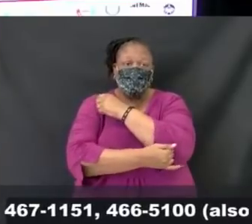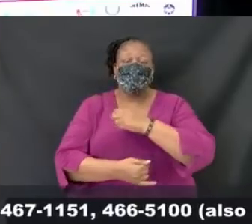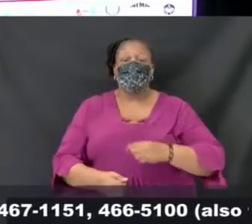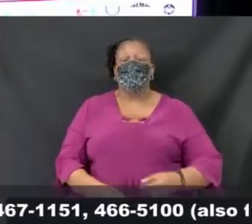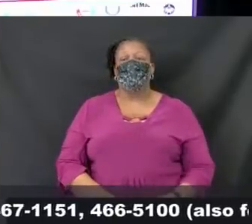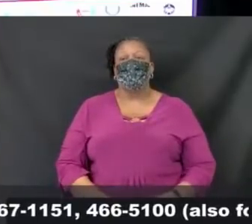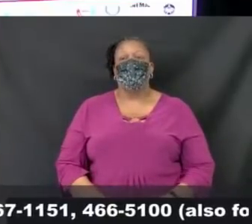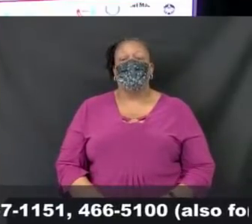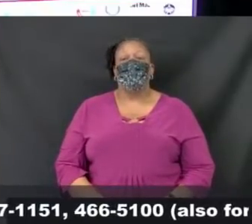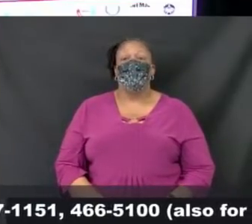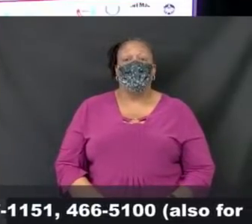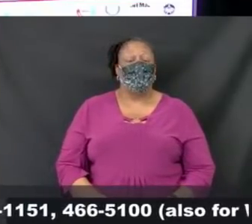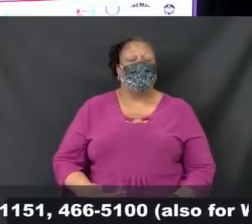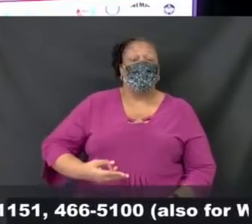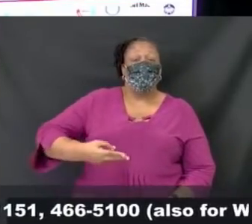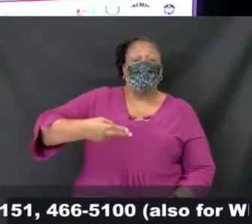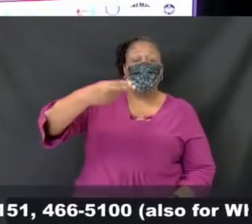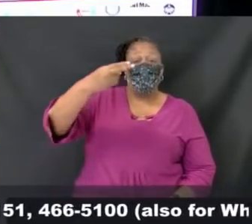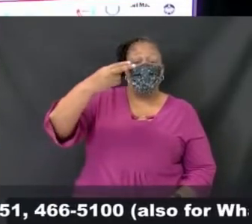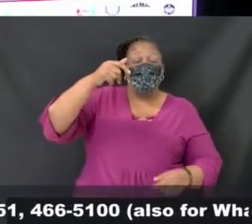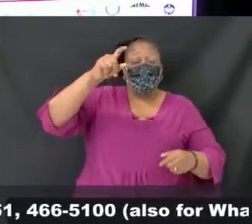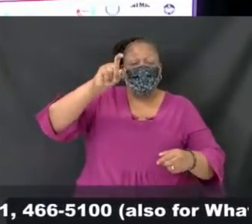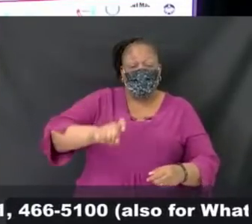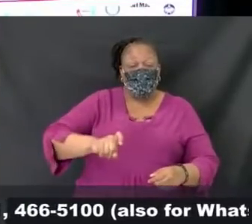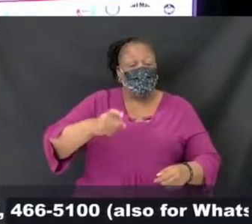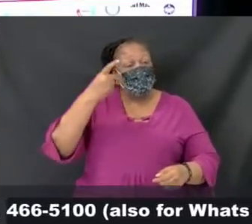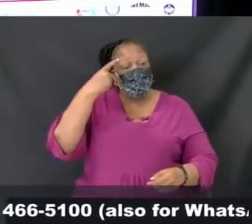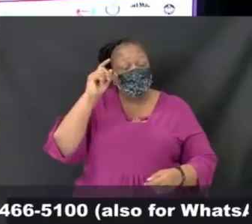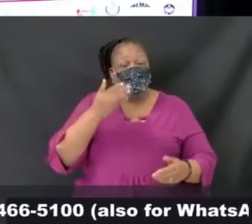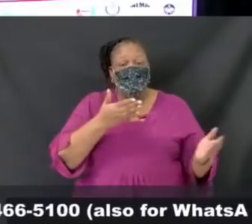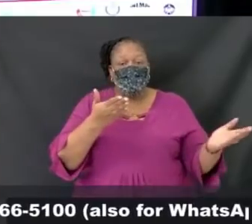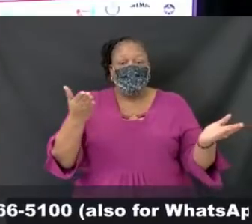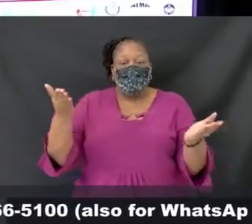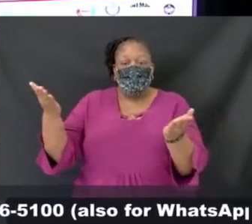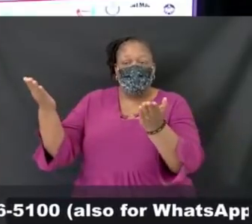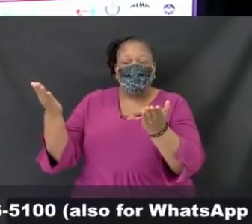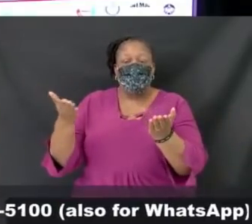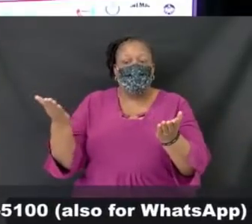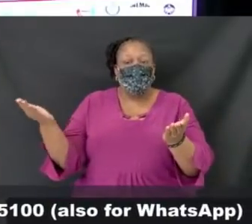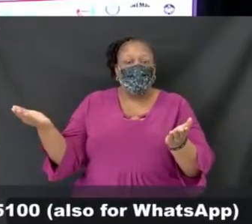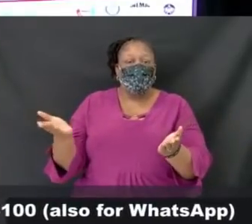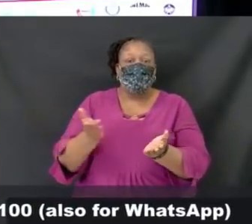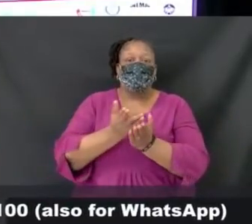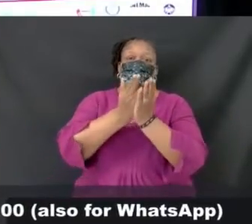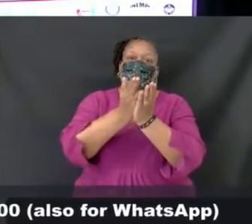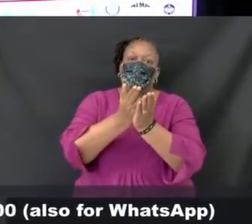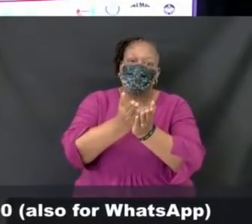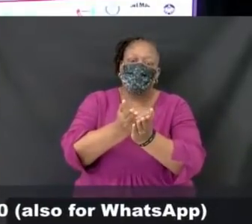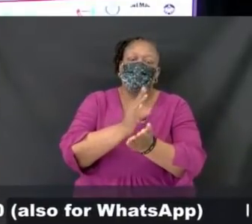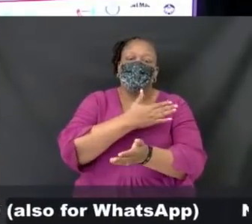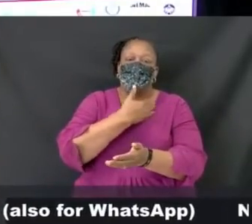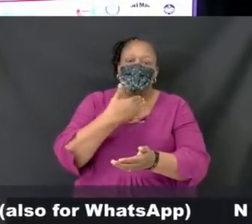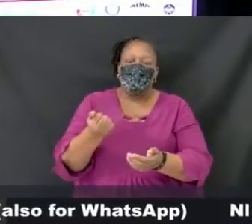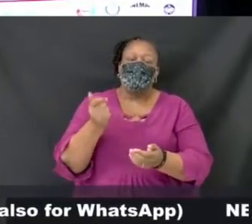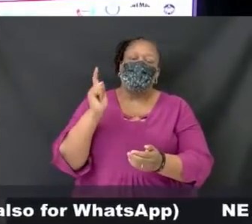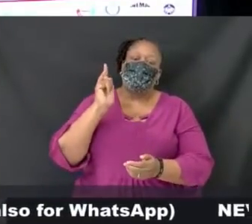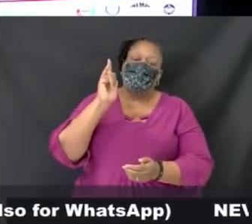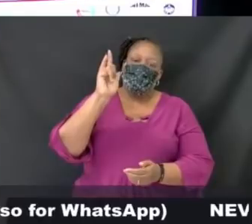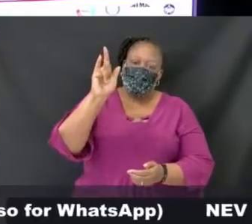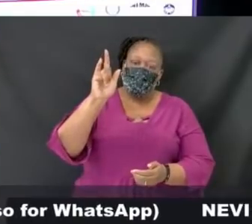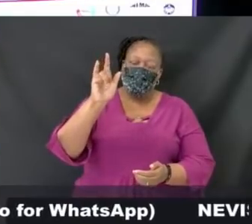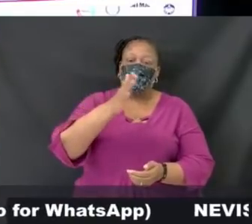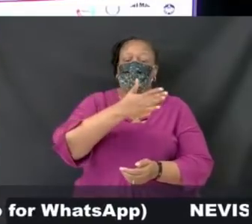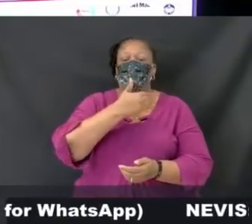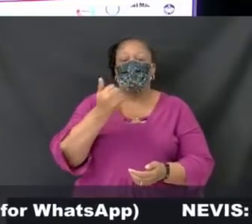for transportation of goods will cause the cost of goods to go up. So